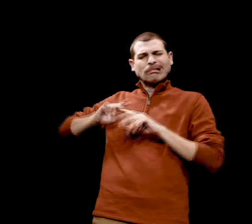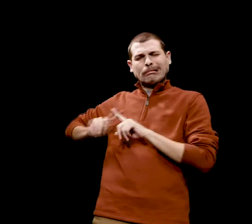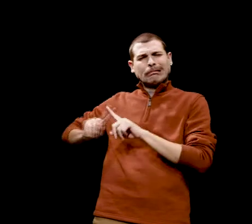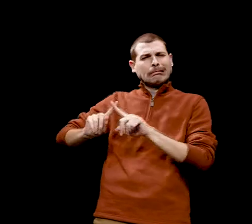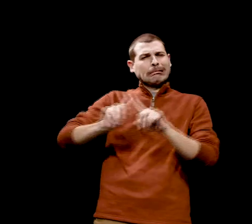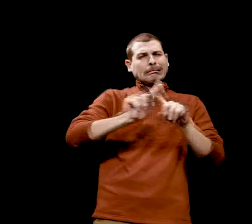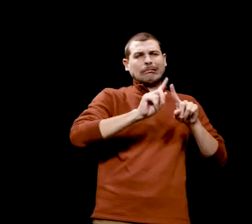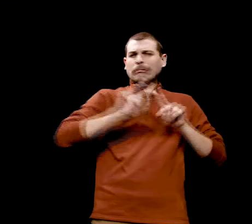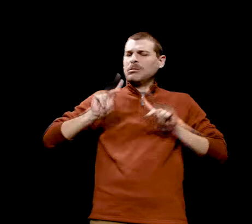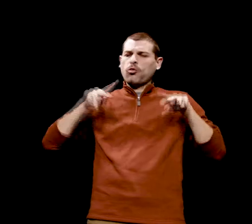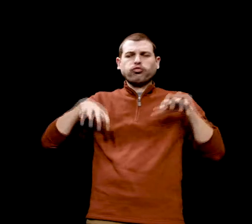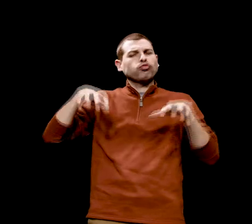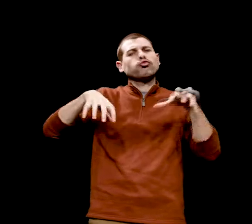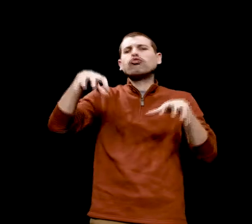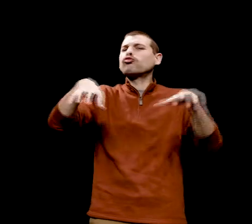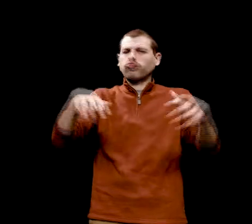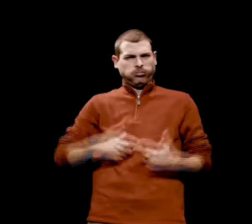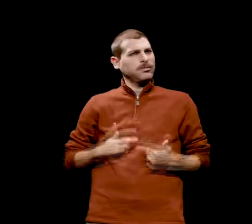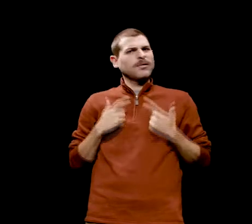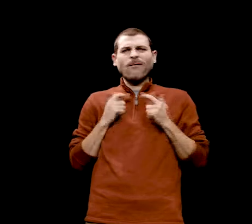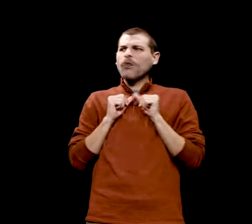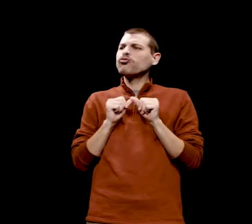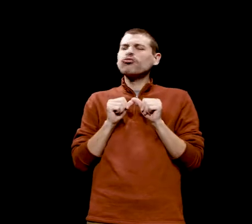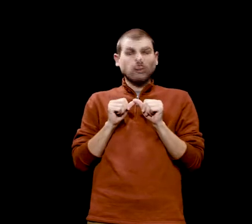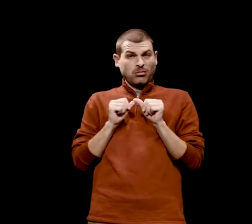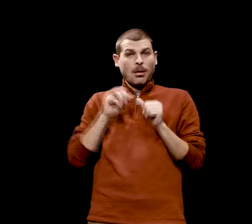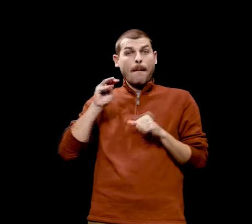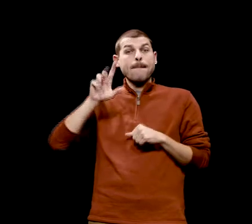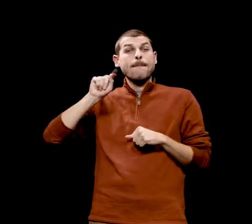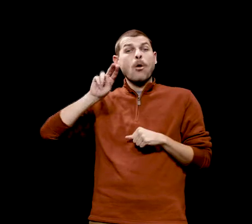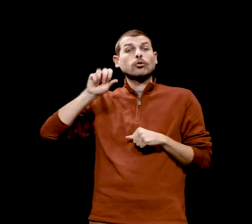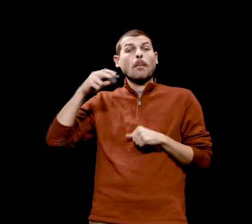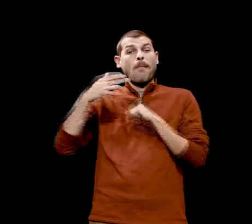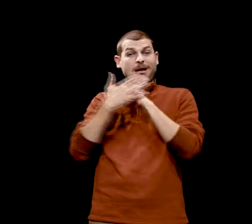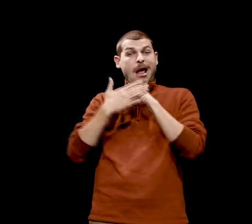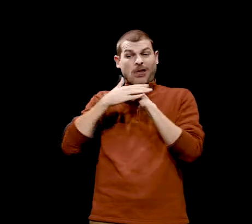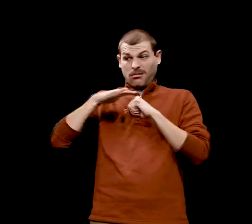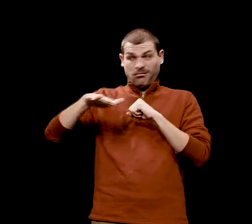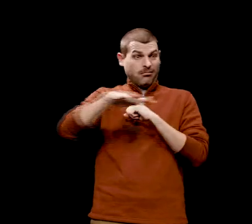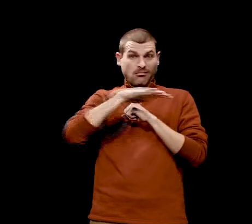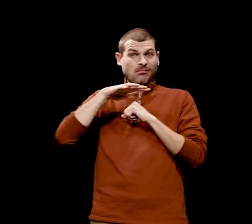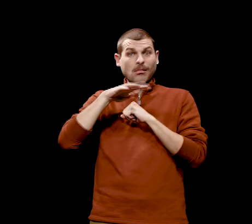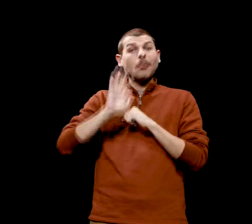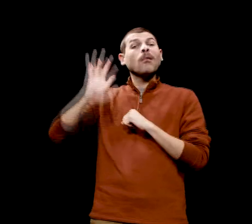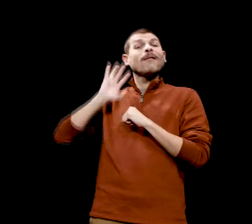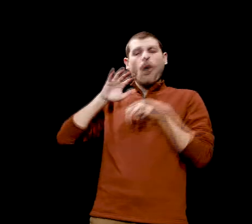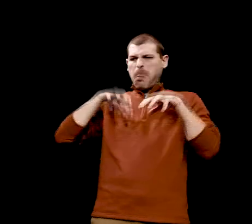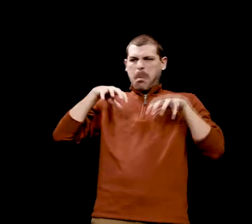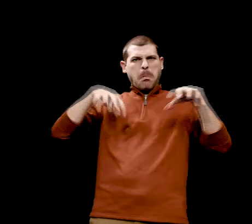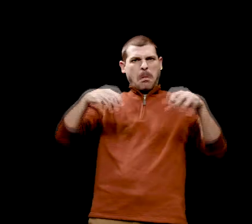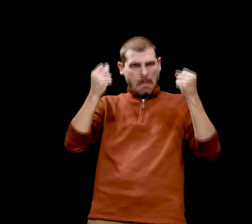of indigenous tribes and bands. Multnomah County rests on traditional village sites